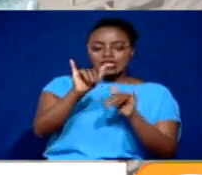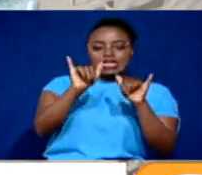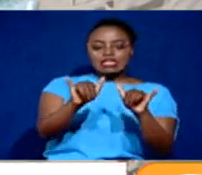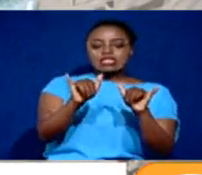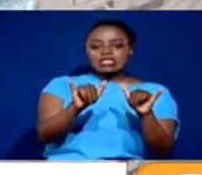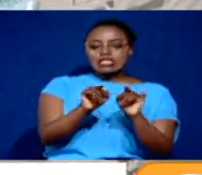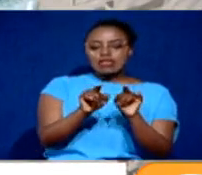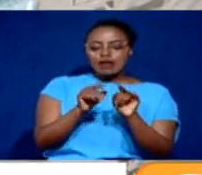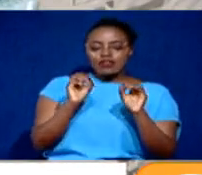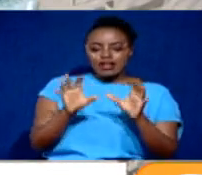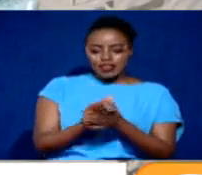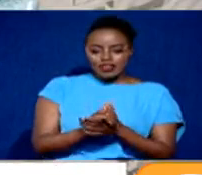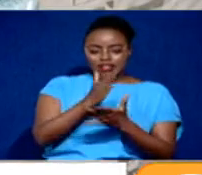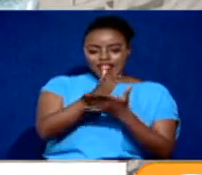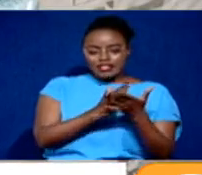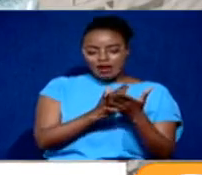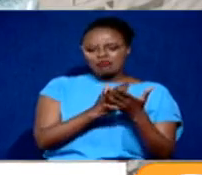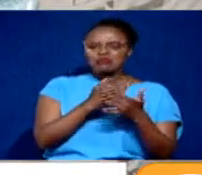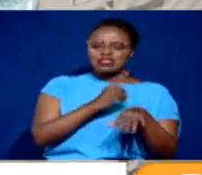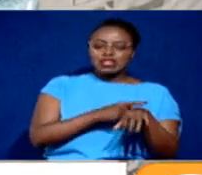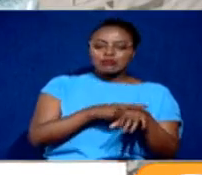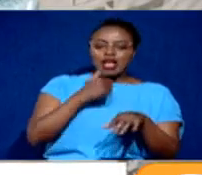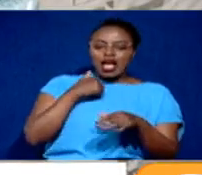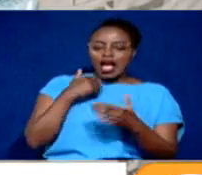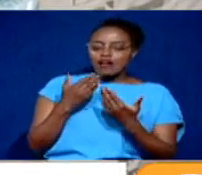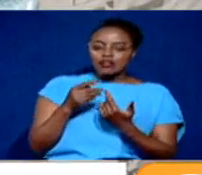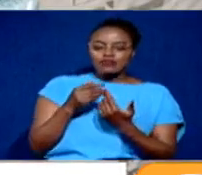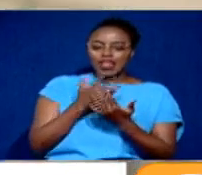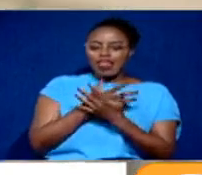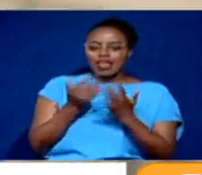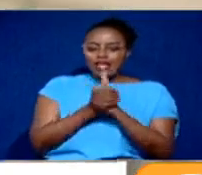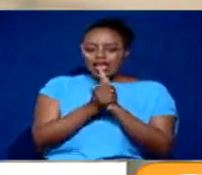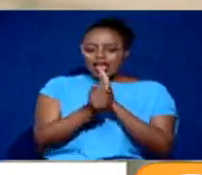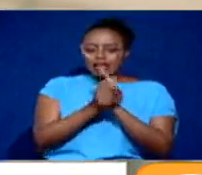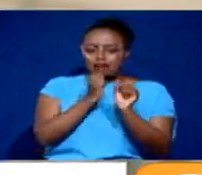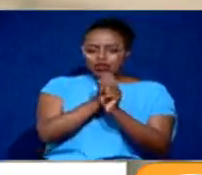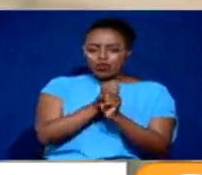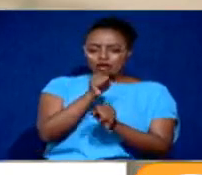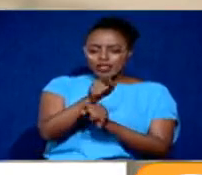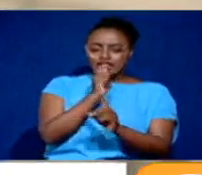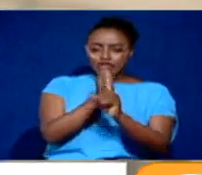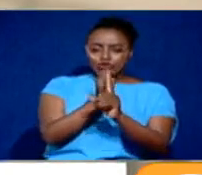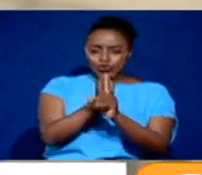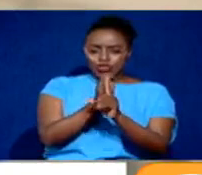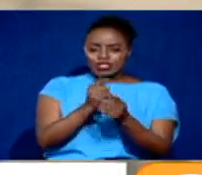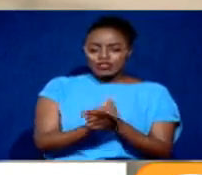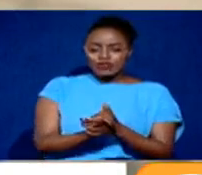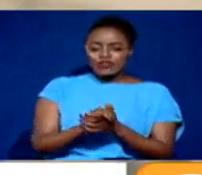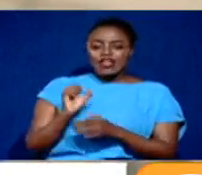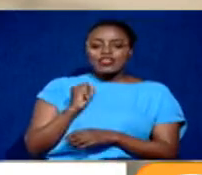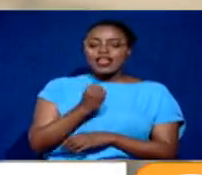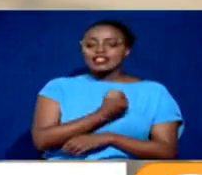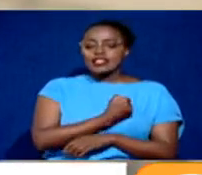remained unused. In some instances, there were no specialists available to operate the equipment. Well, the Senate